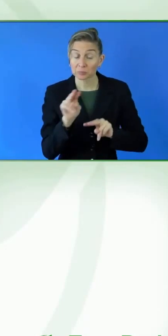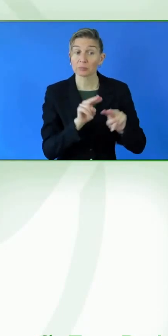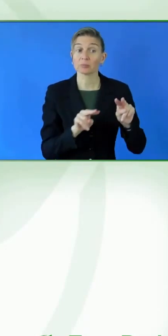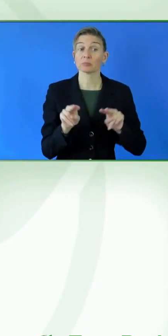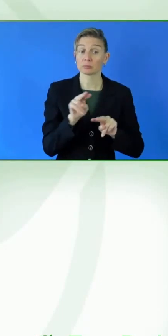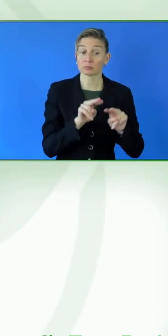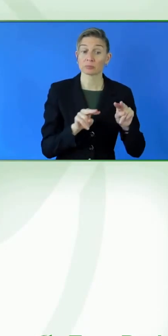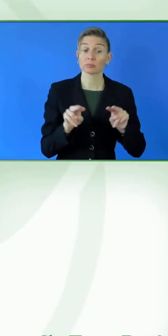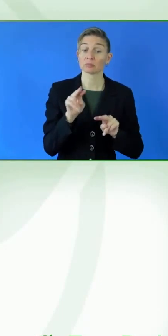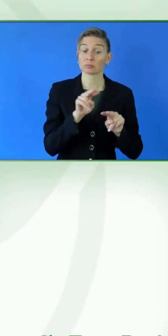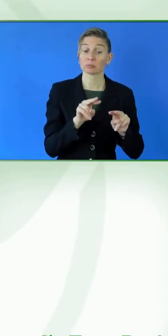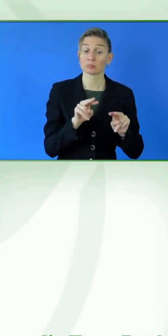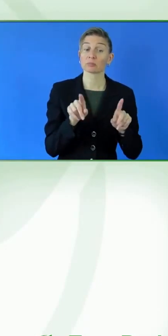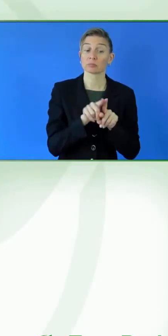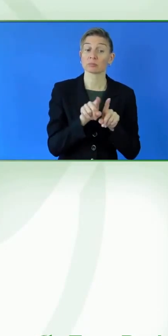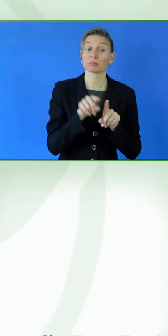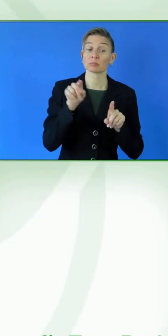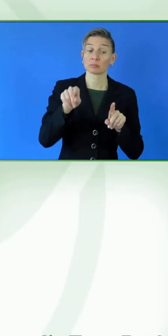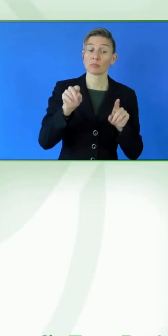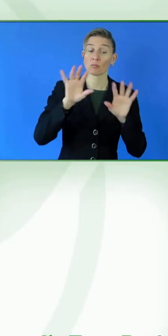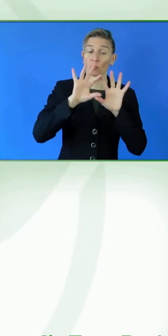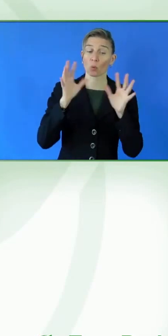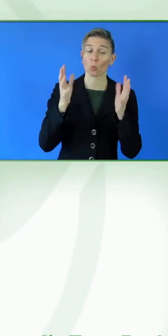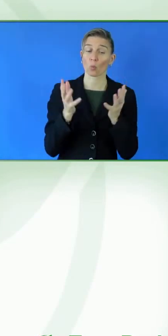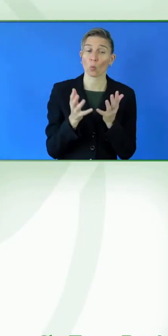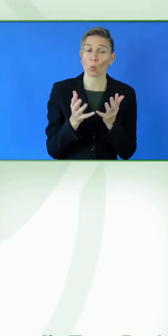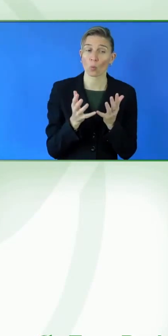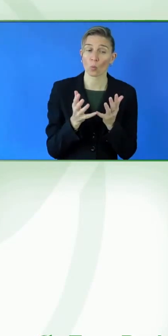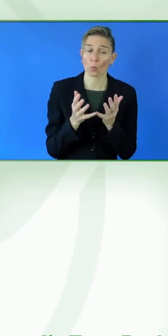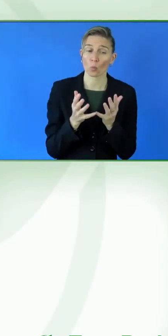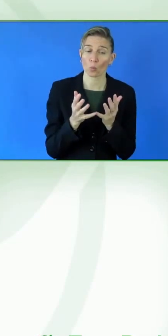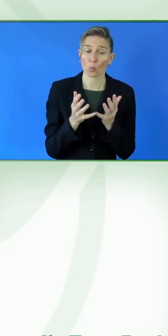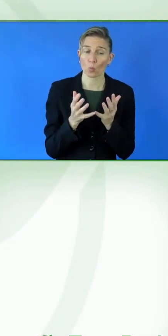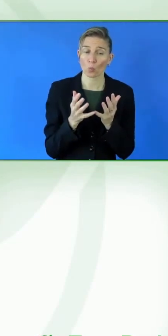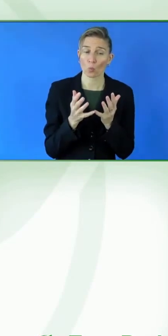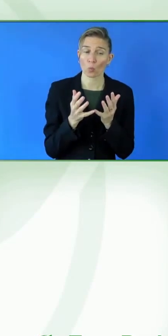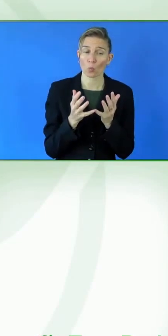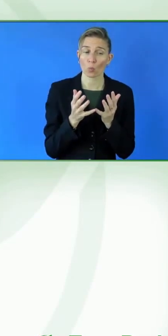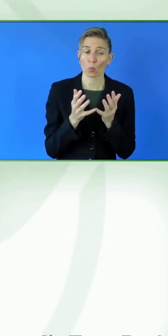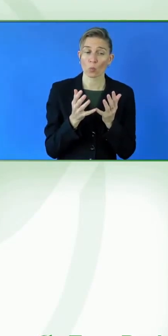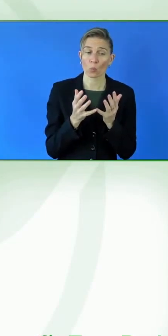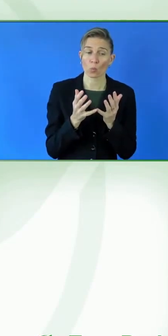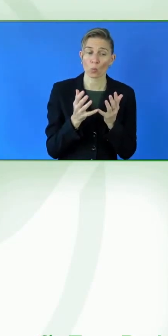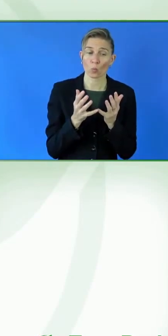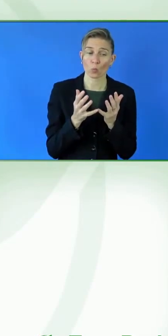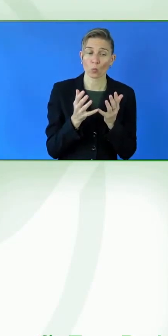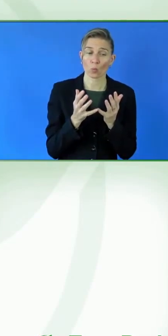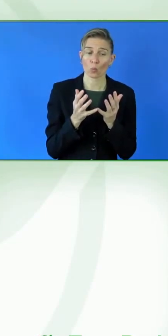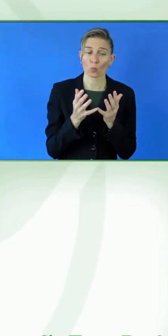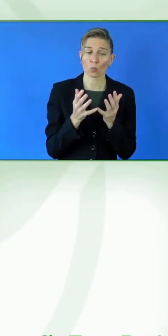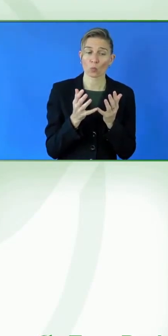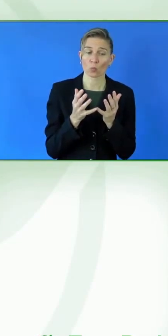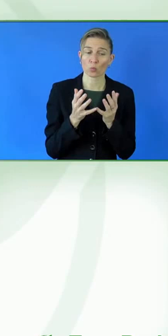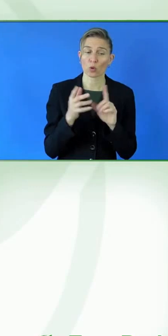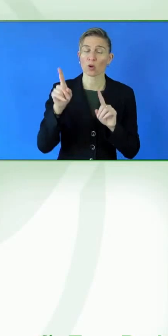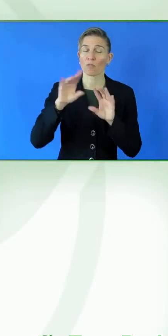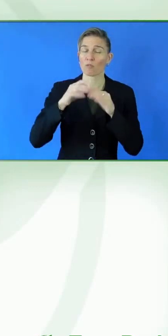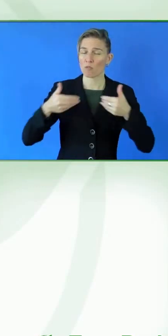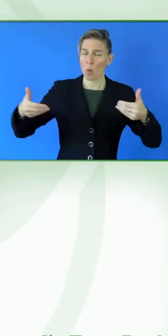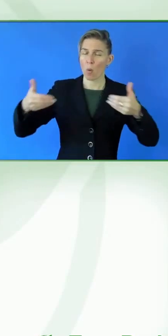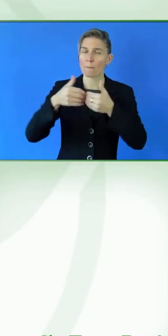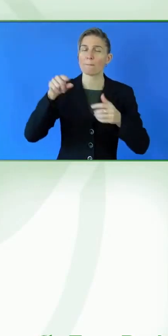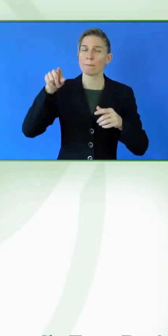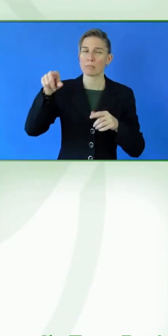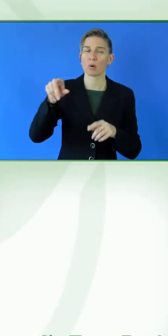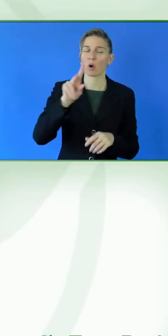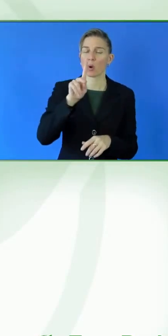Forum in Kuala Lumpur was under the theme Cities for All, where they launched the Cities for All